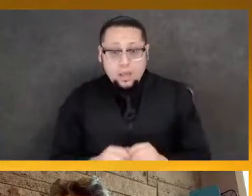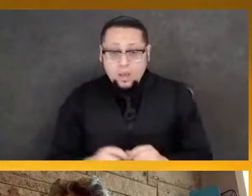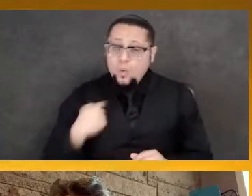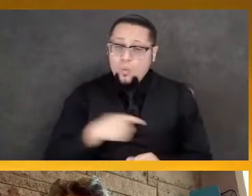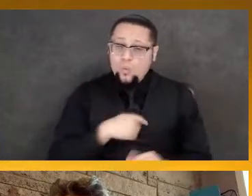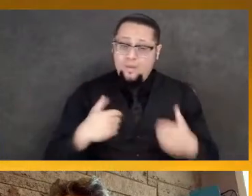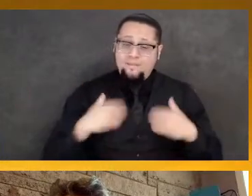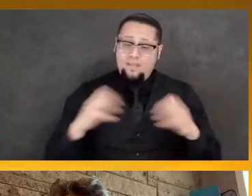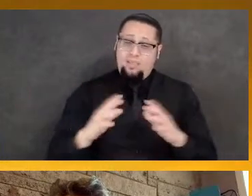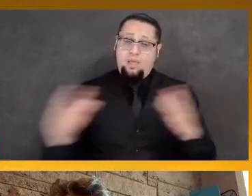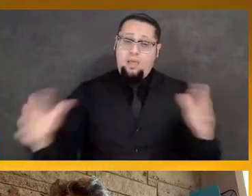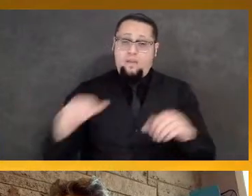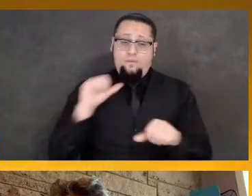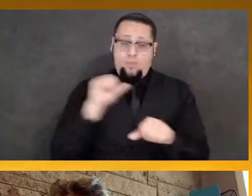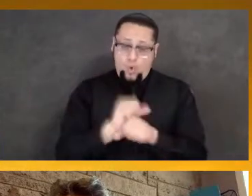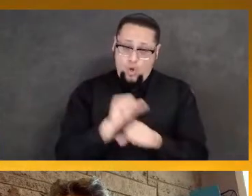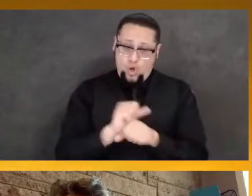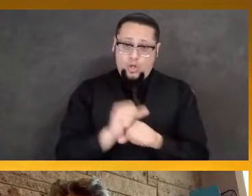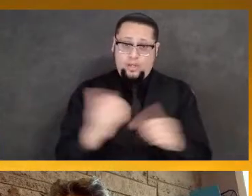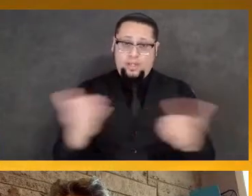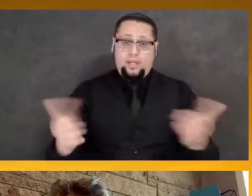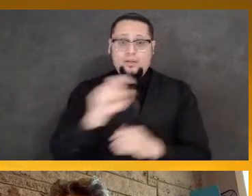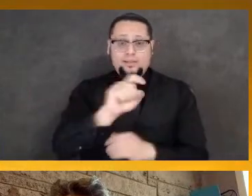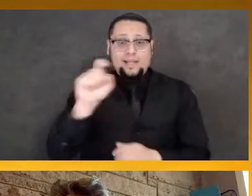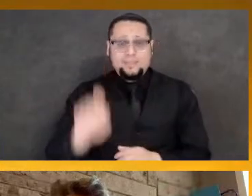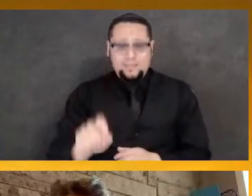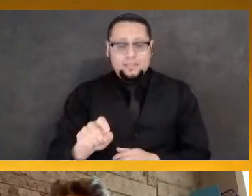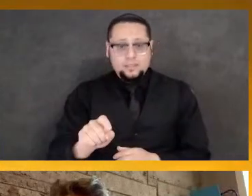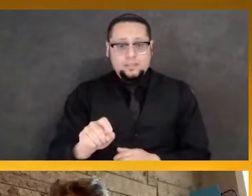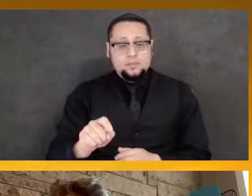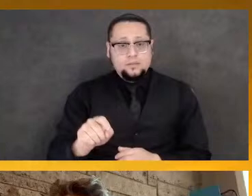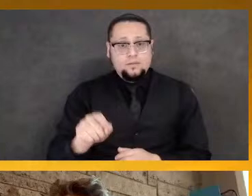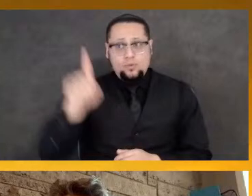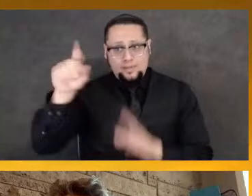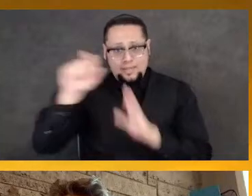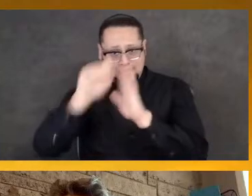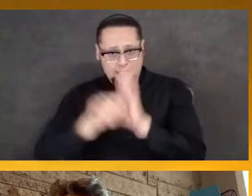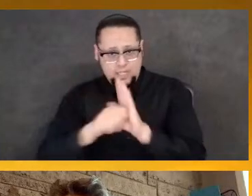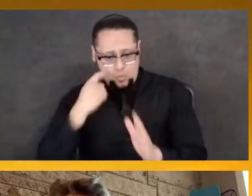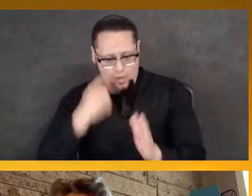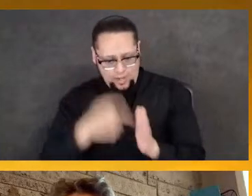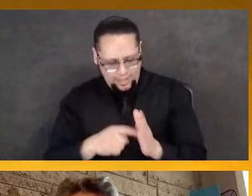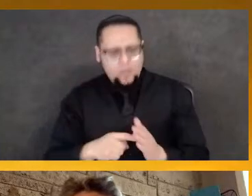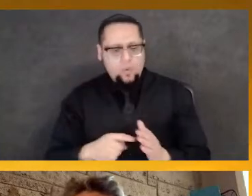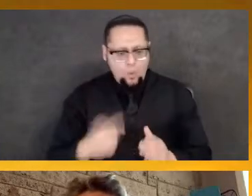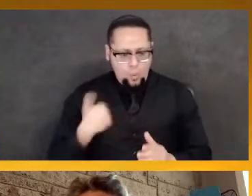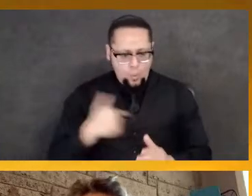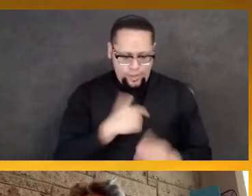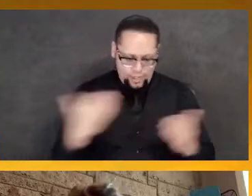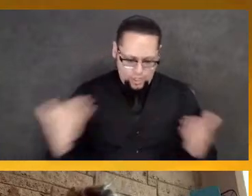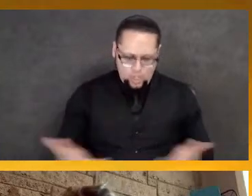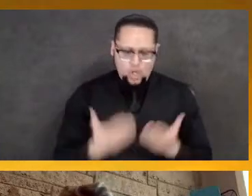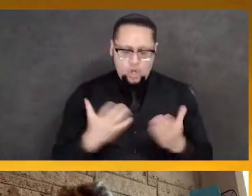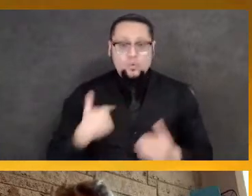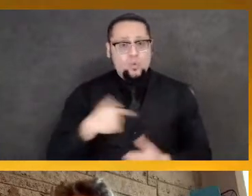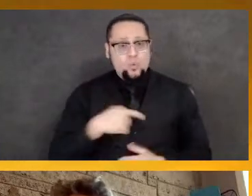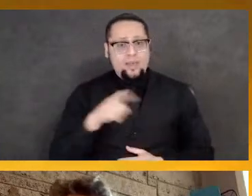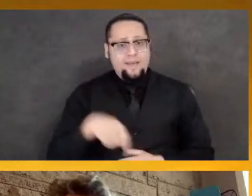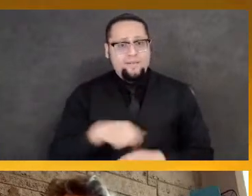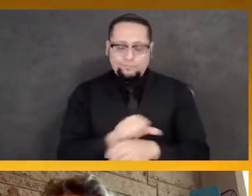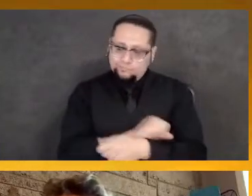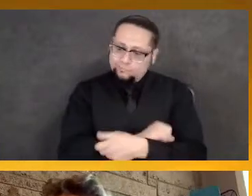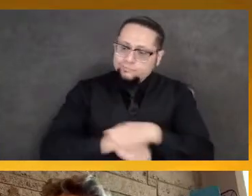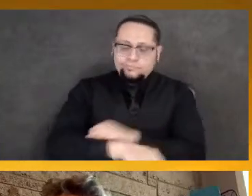do still in Texas. And so I think we just need to roll up our sleeves and make sure that the